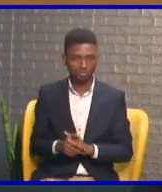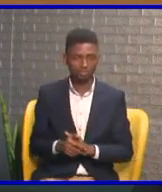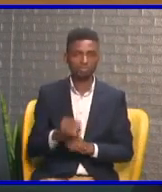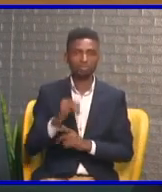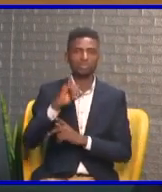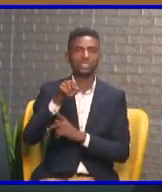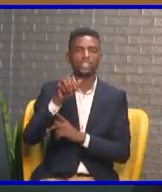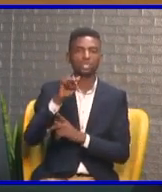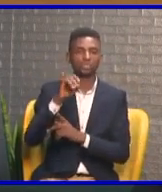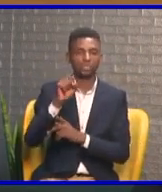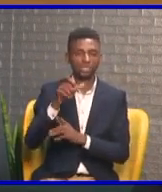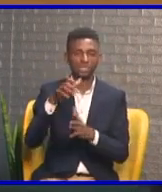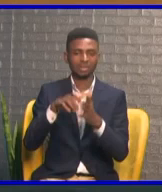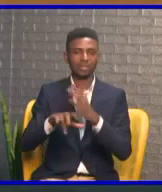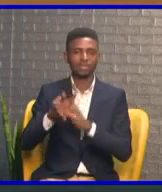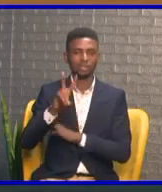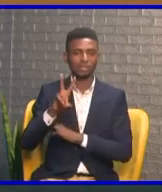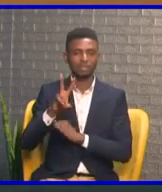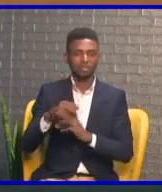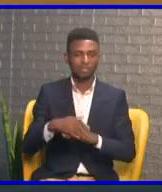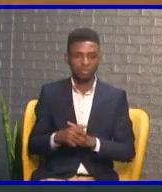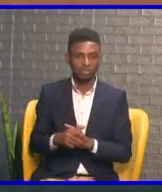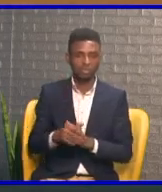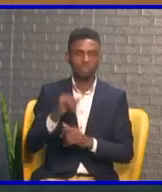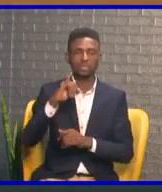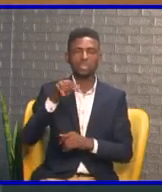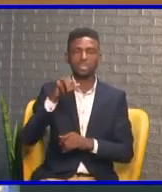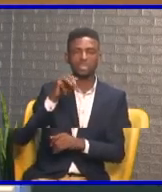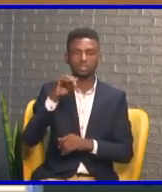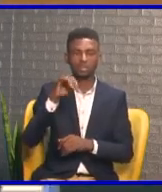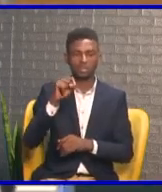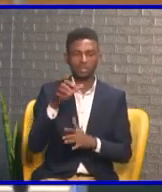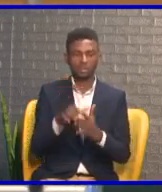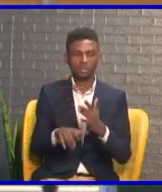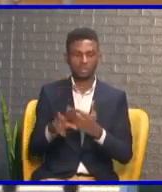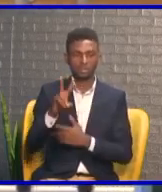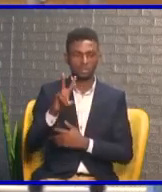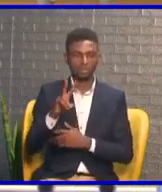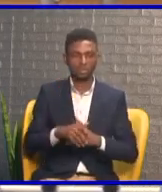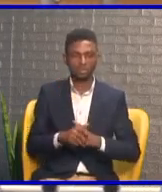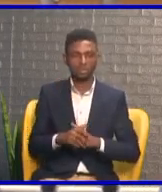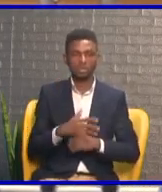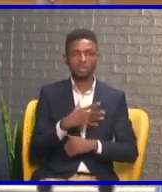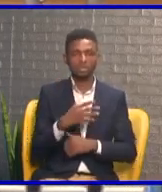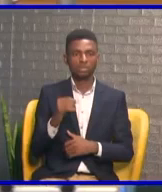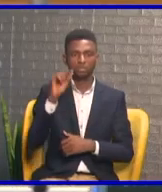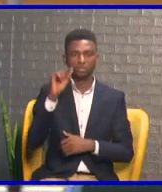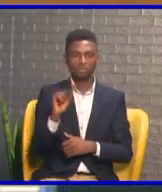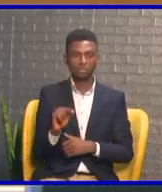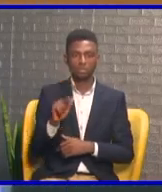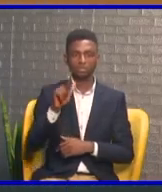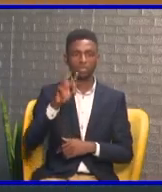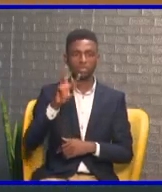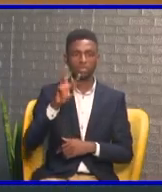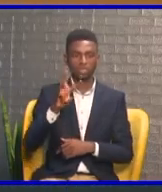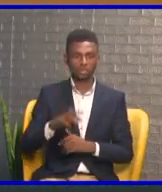James chapter 2. James chapter 2 and verse 26.